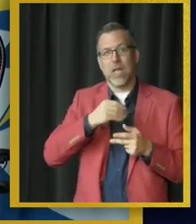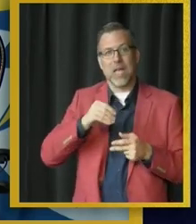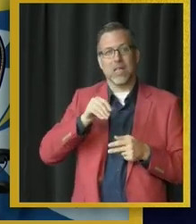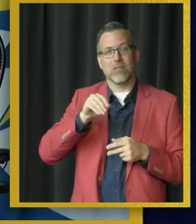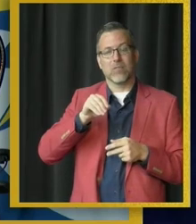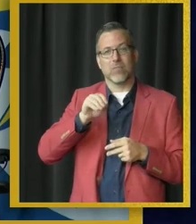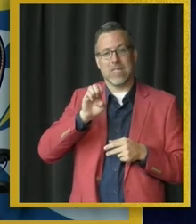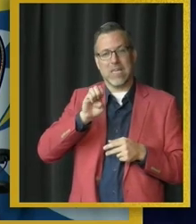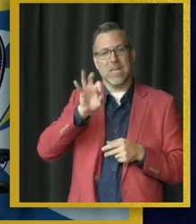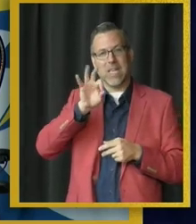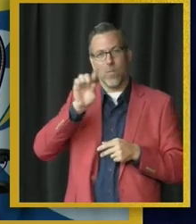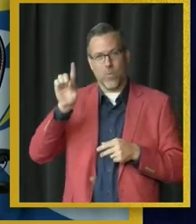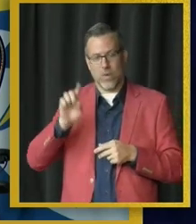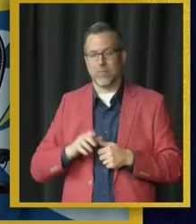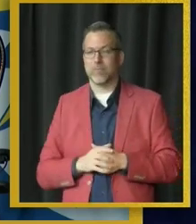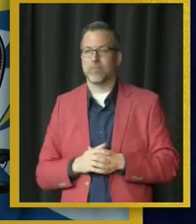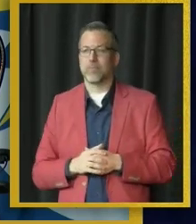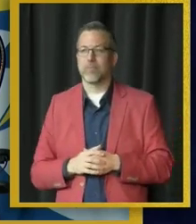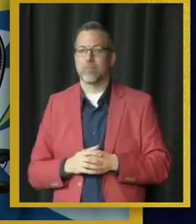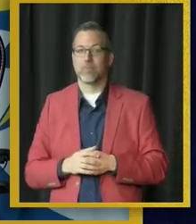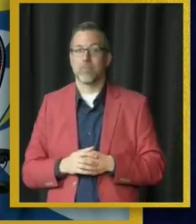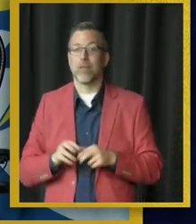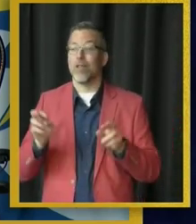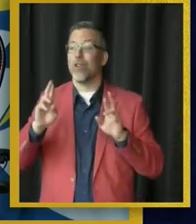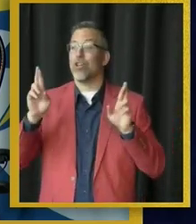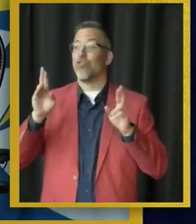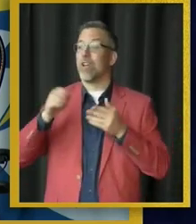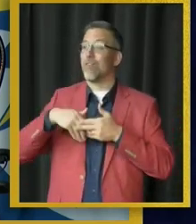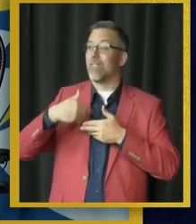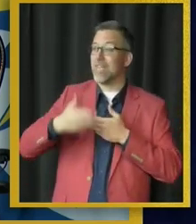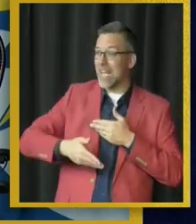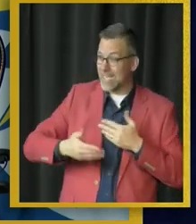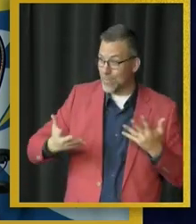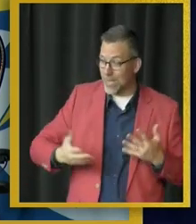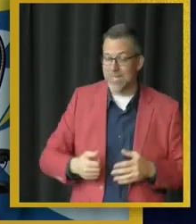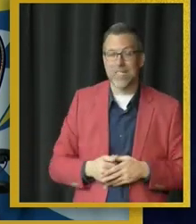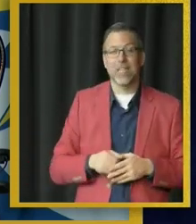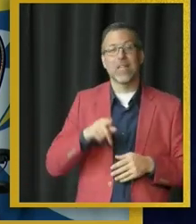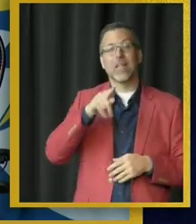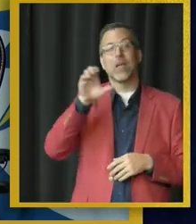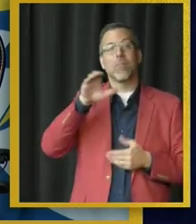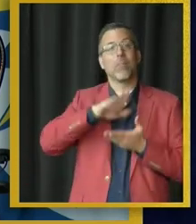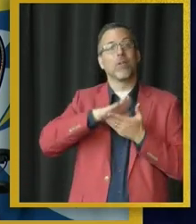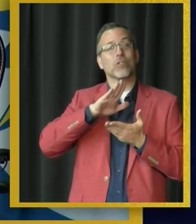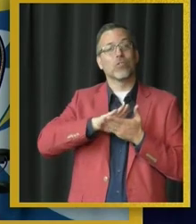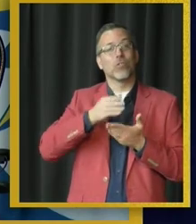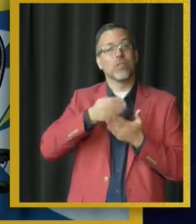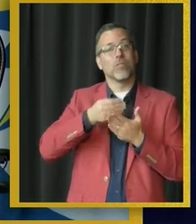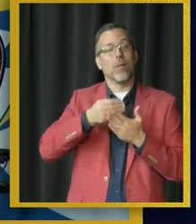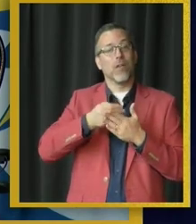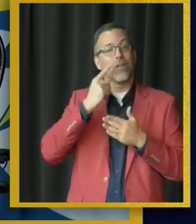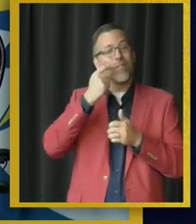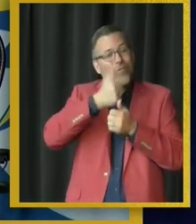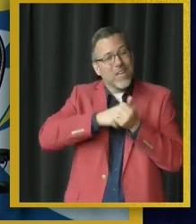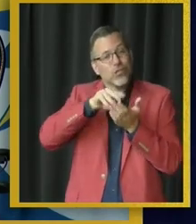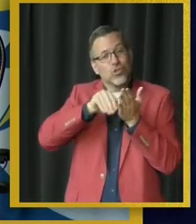E911. Are we ready for the next one? Our public school funding per student is up